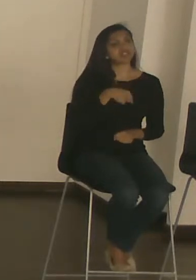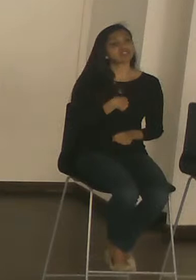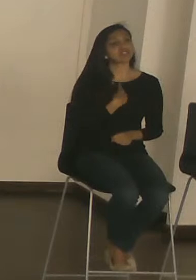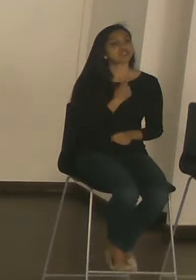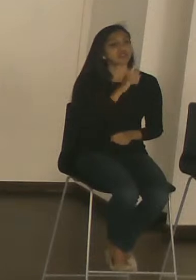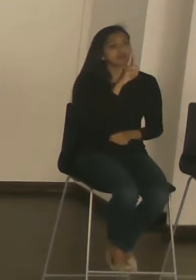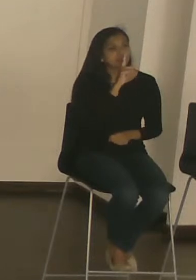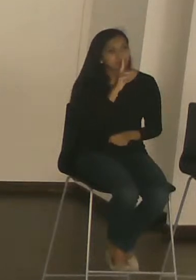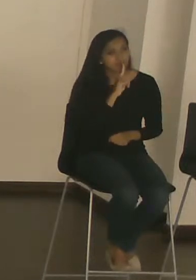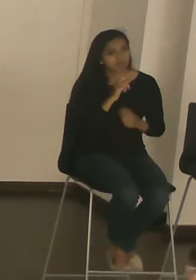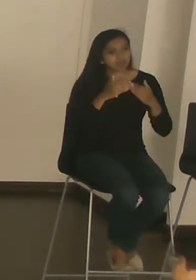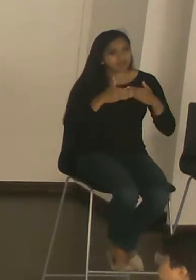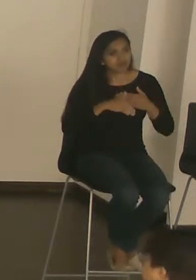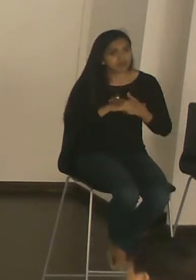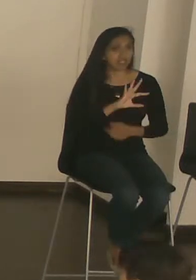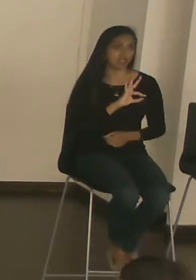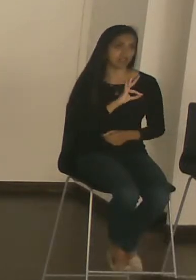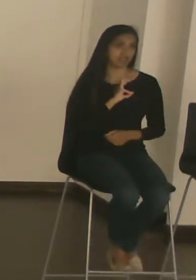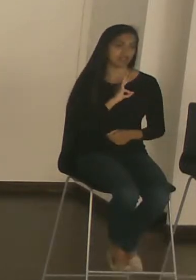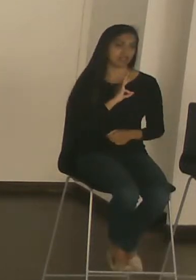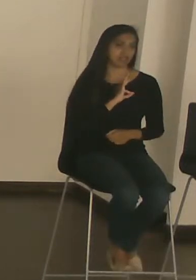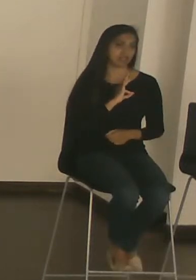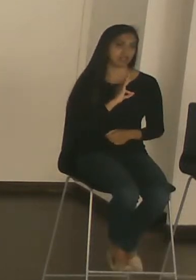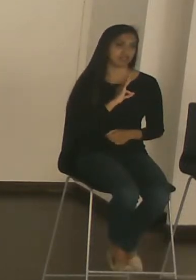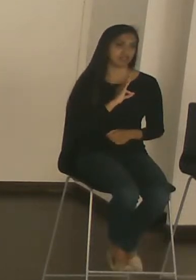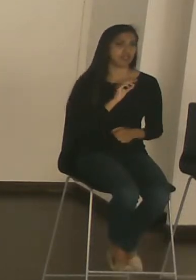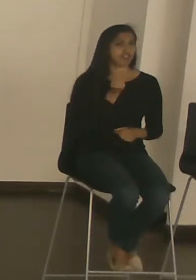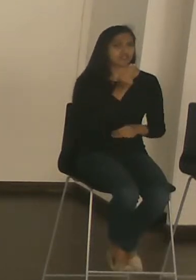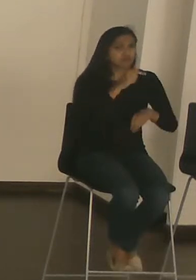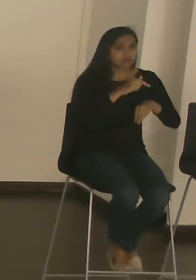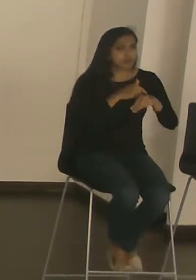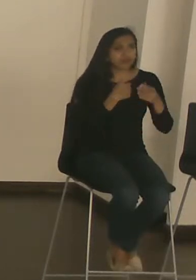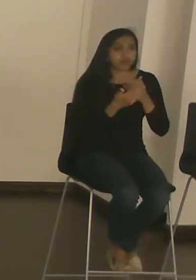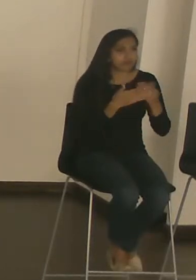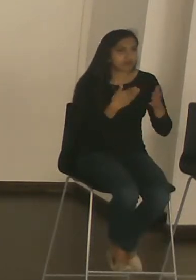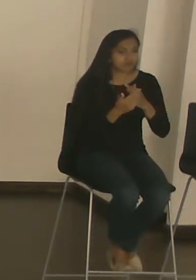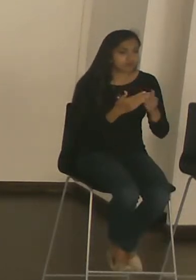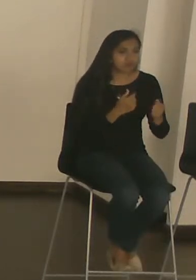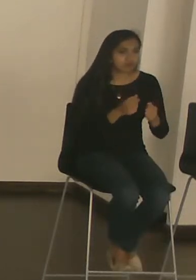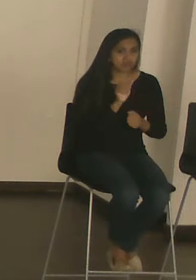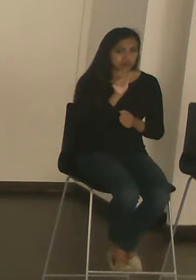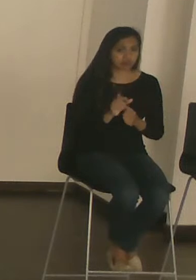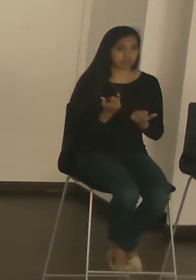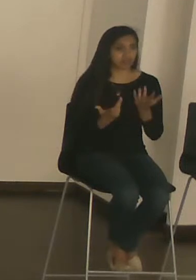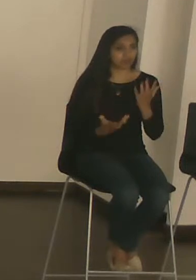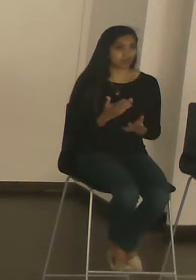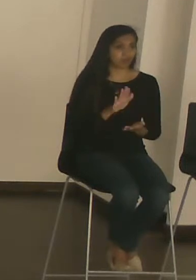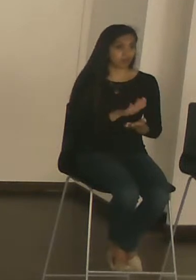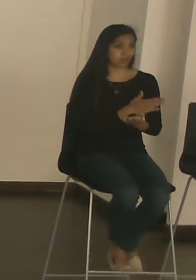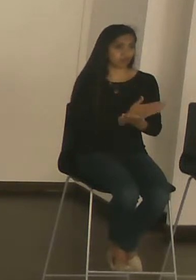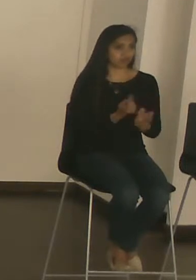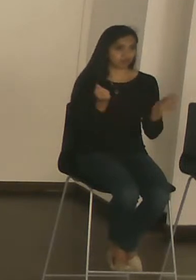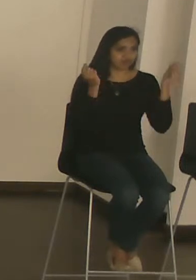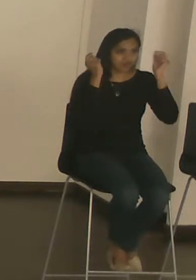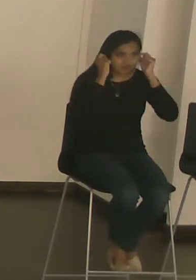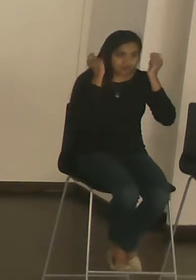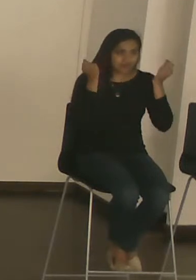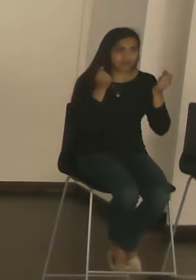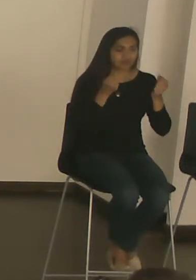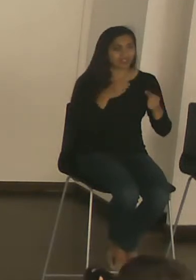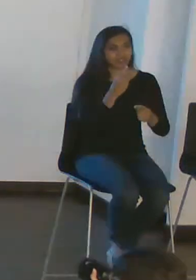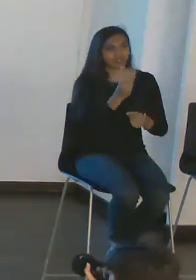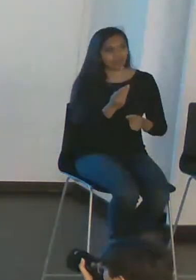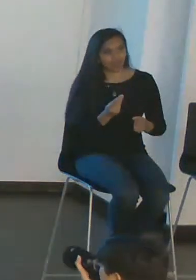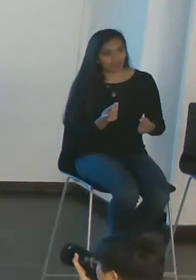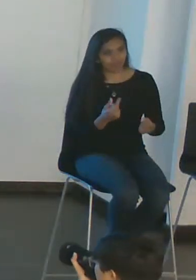But for it to have a chance, I think, to, for someone to experience it, and okay, maybe they don't think much of it, or okay, maybe